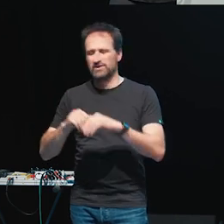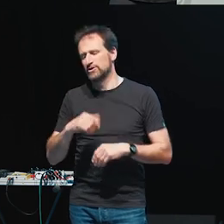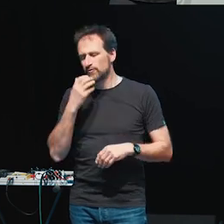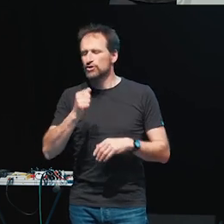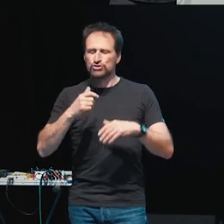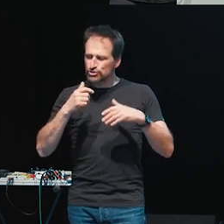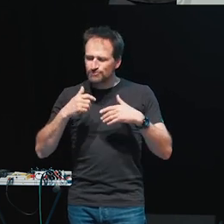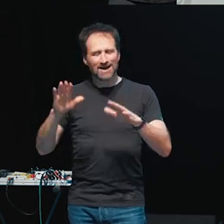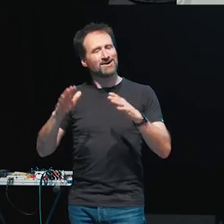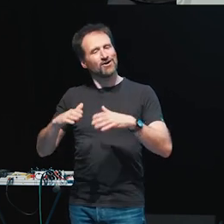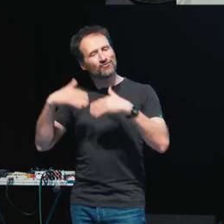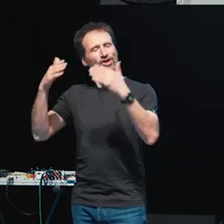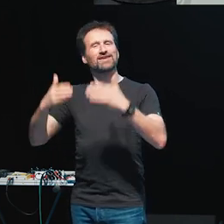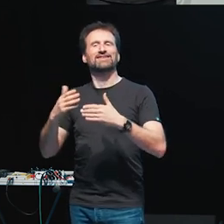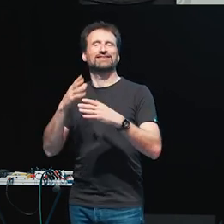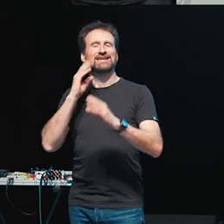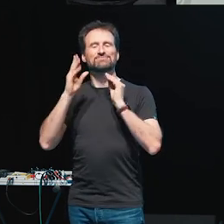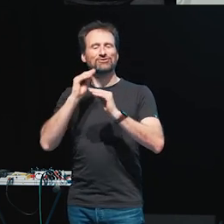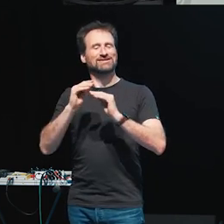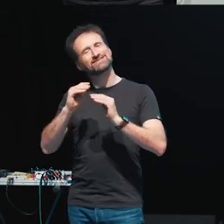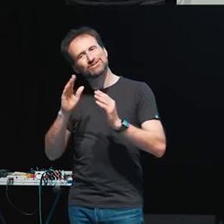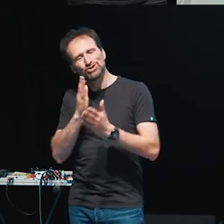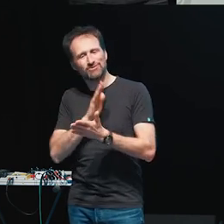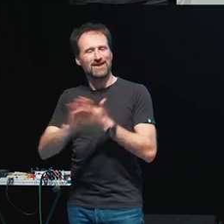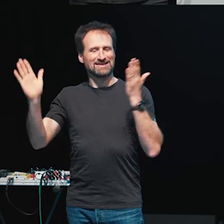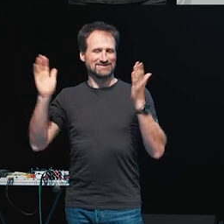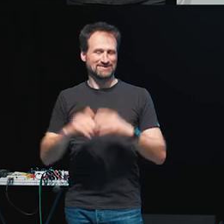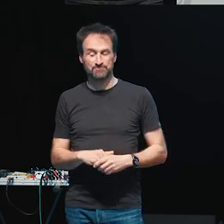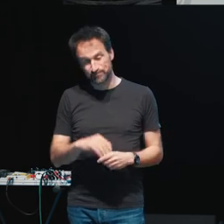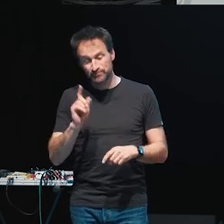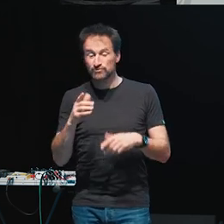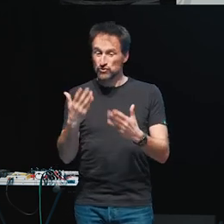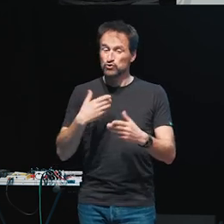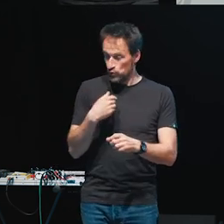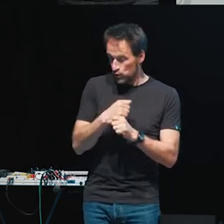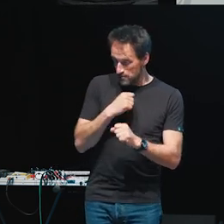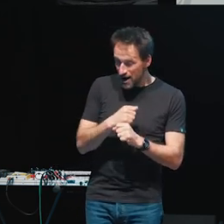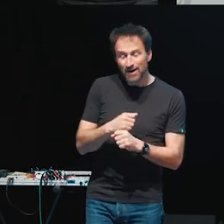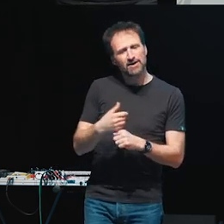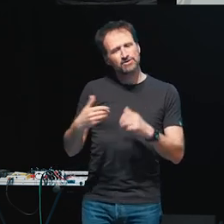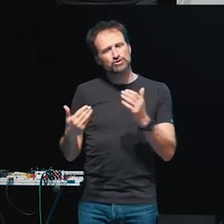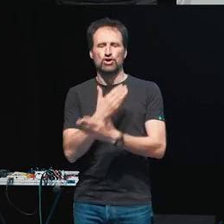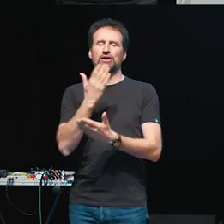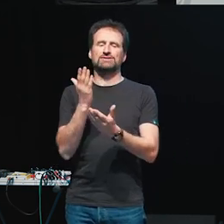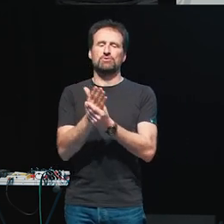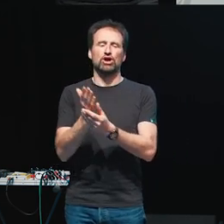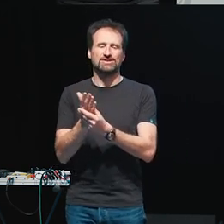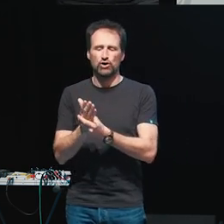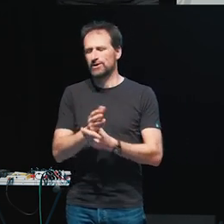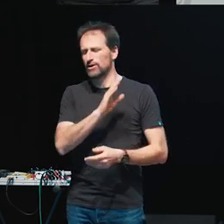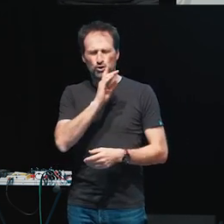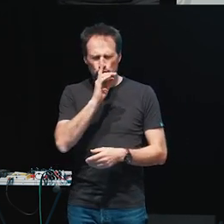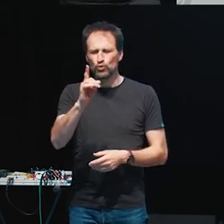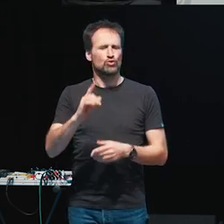front-end experience. And we kind of did. So we started a new repository with the only